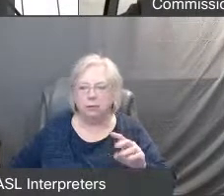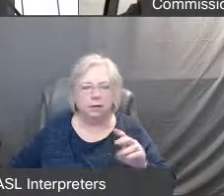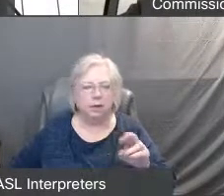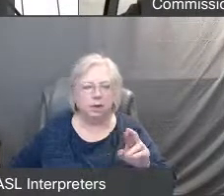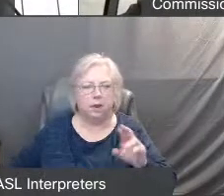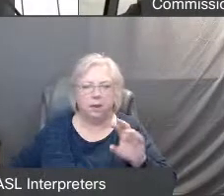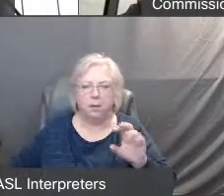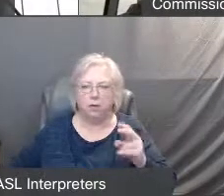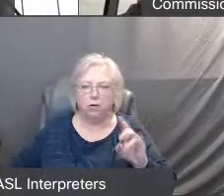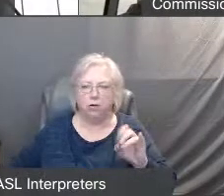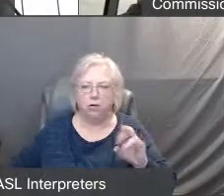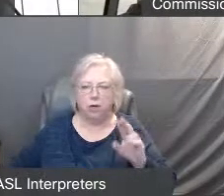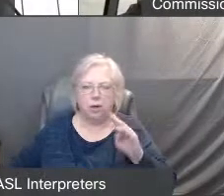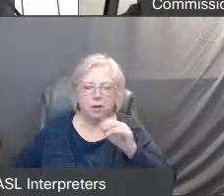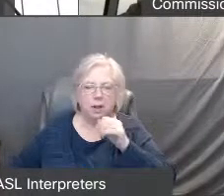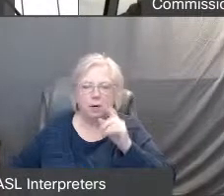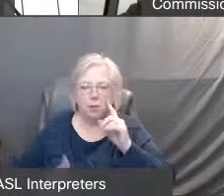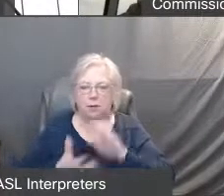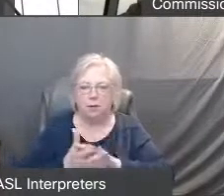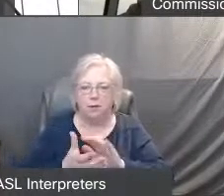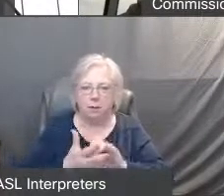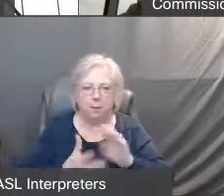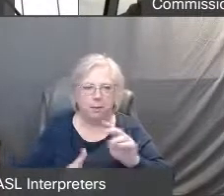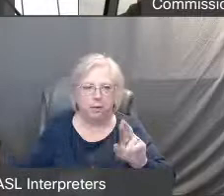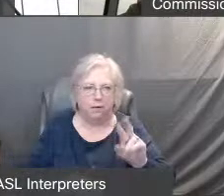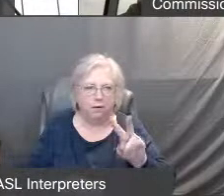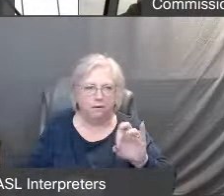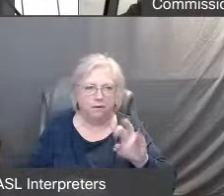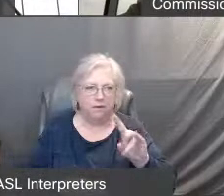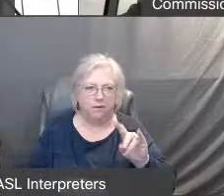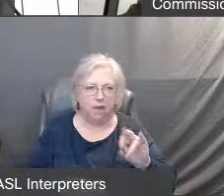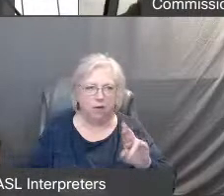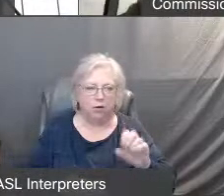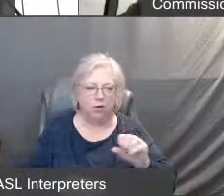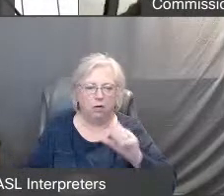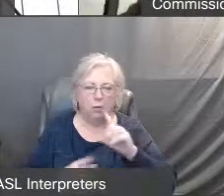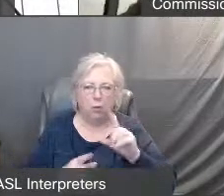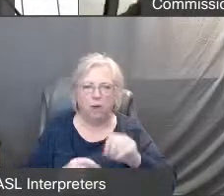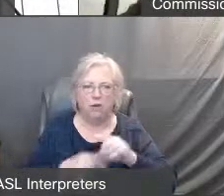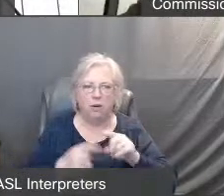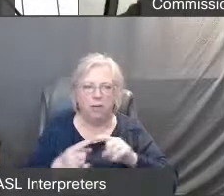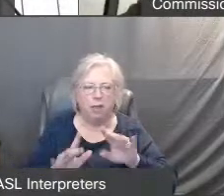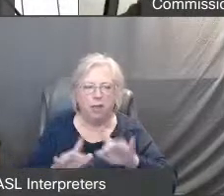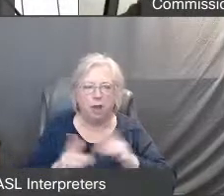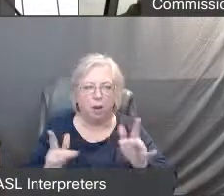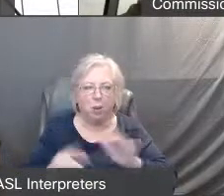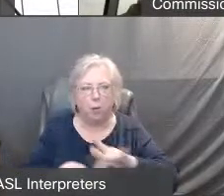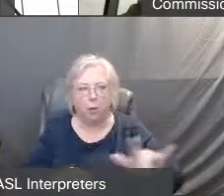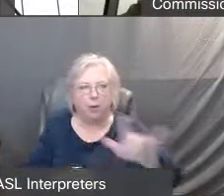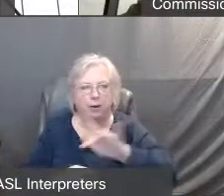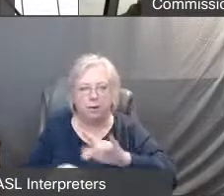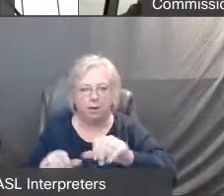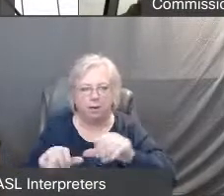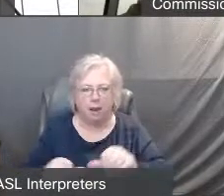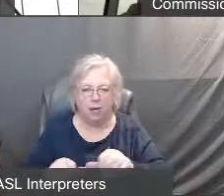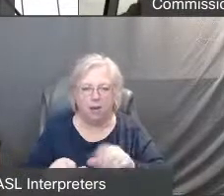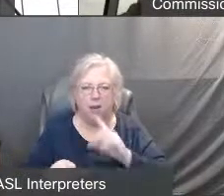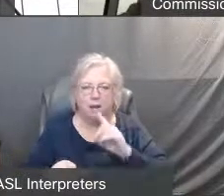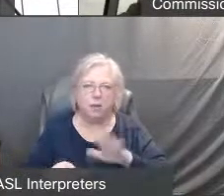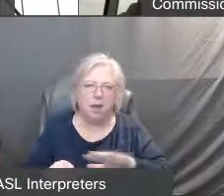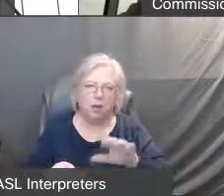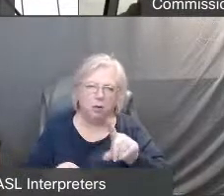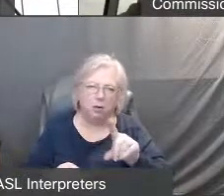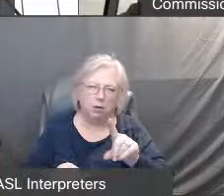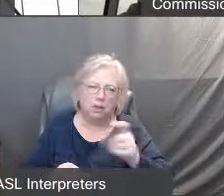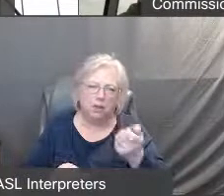Vickers' previous question was completely answered about the open space area. It's about 100 feet, possibly a little over